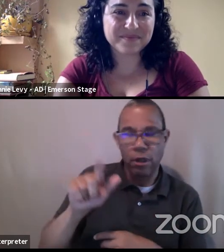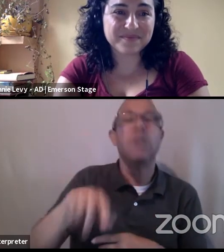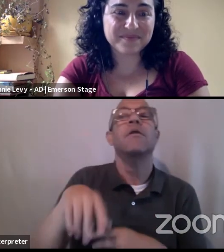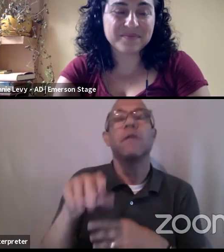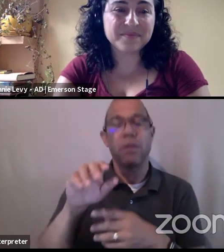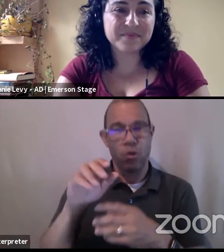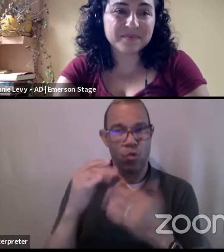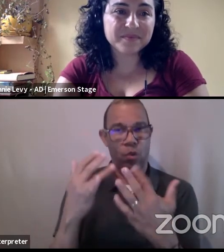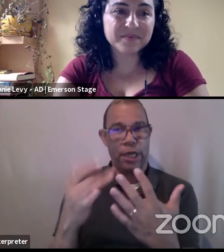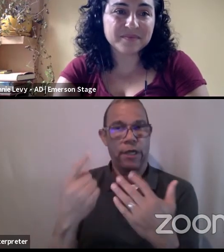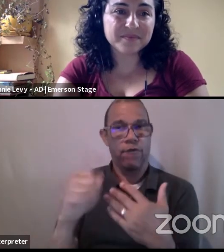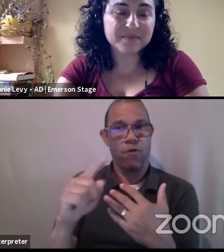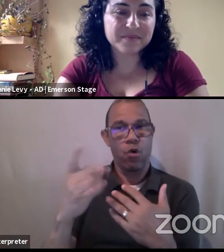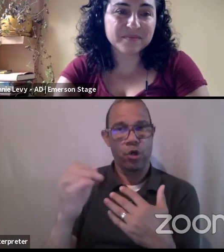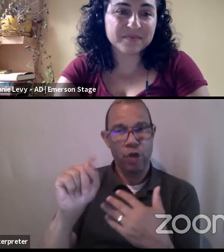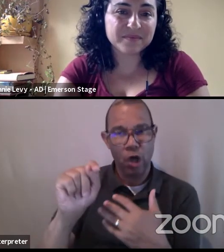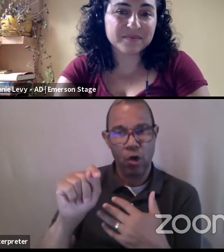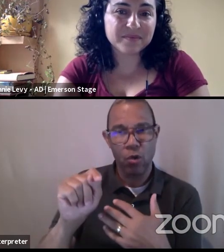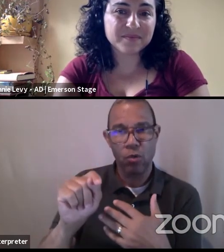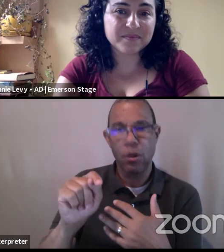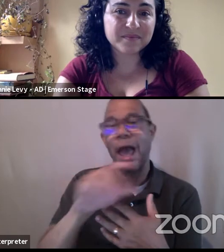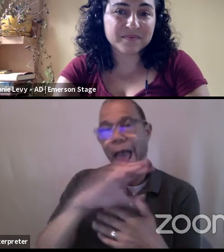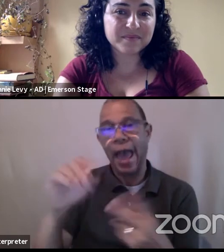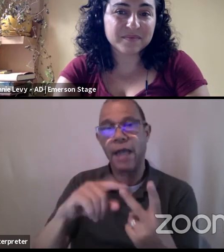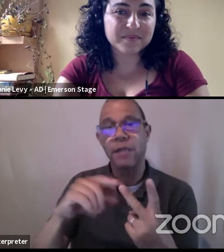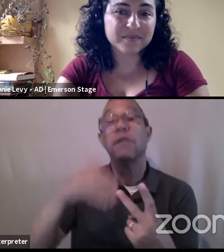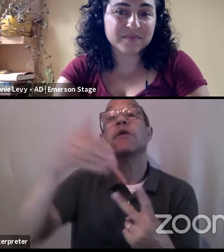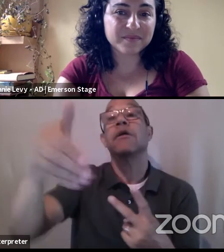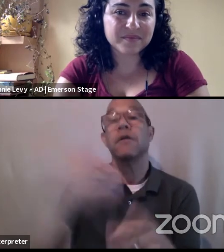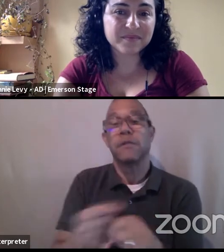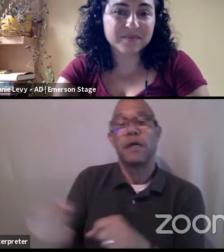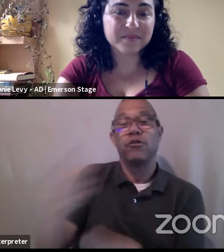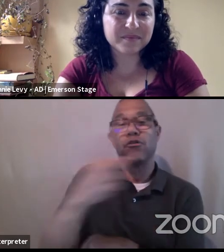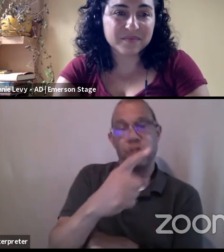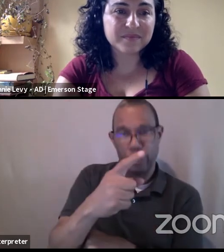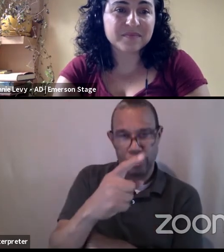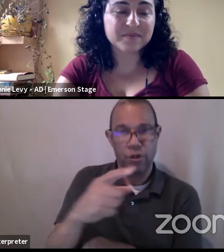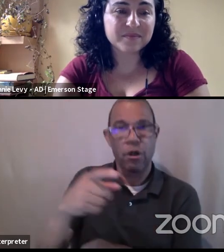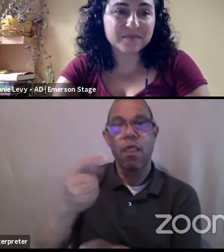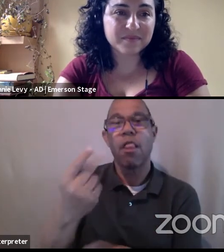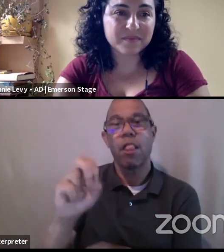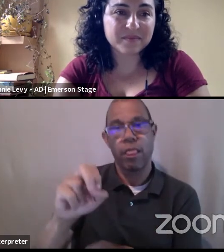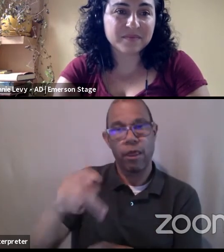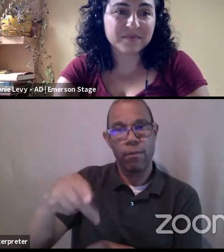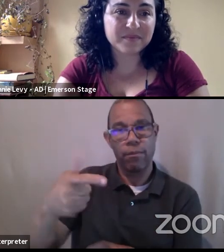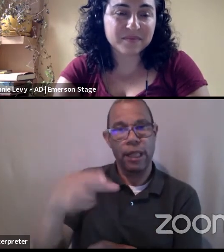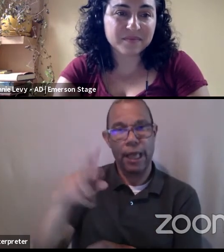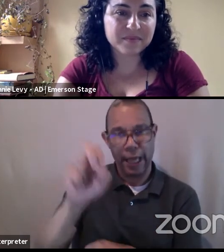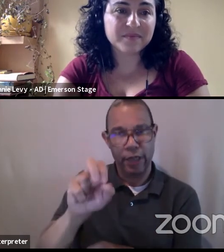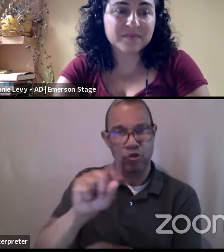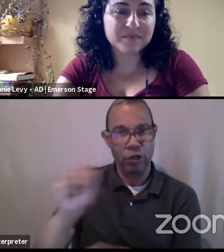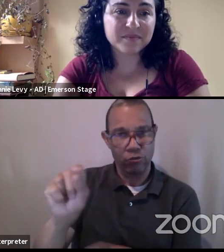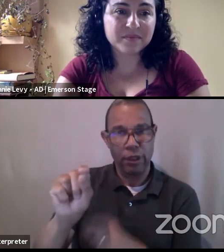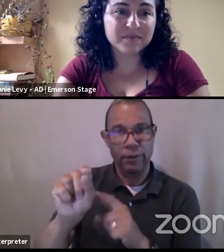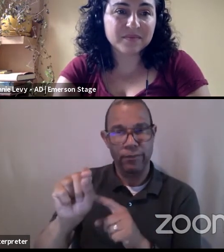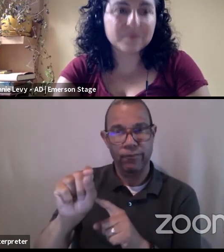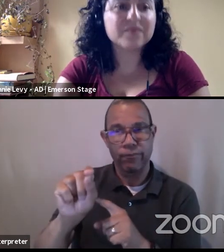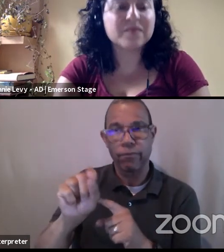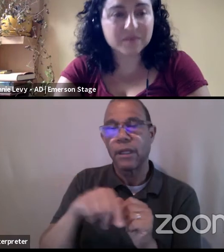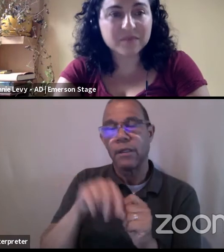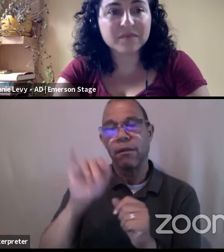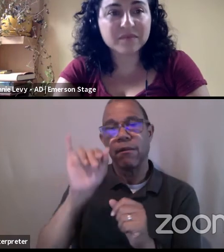In that work, I'm imagining a performer in Wuhan and